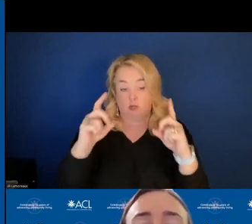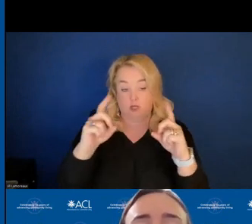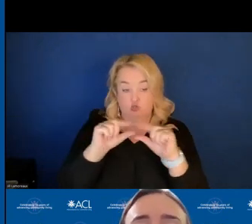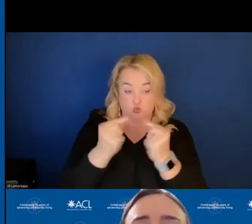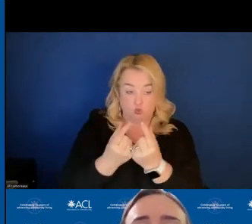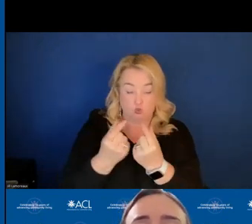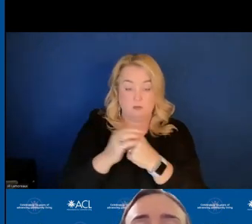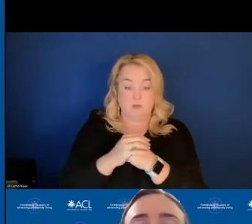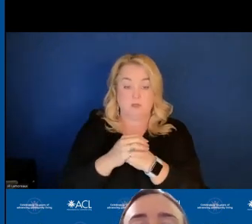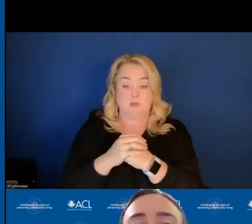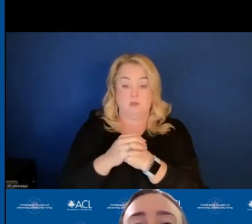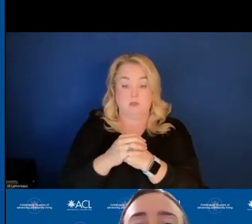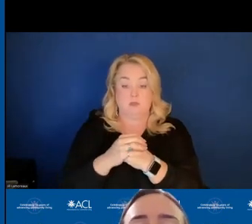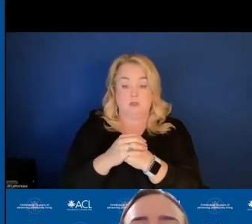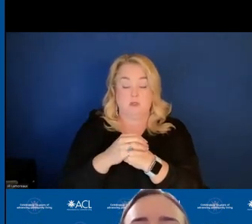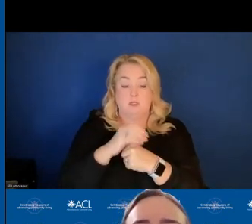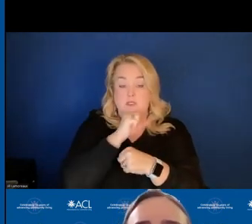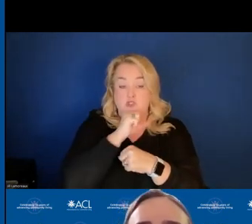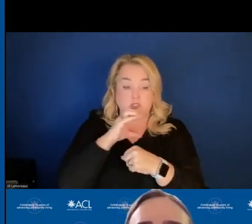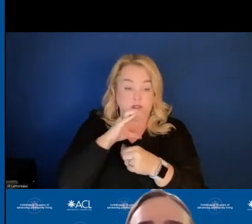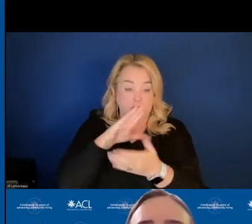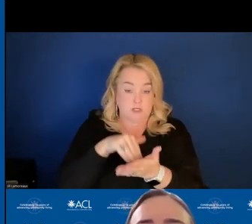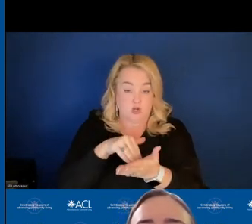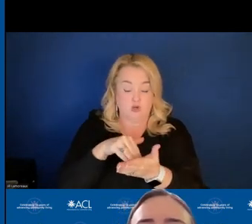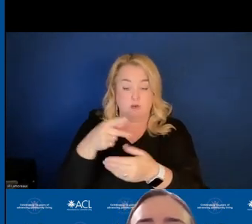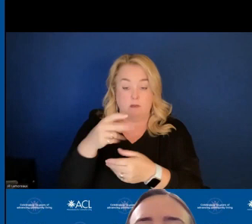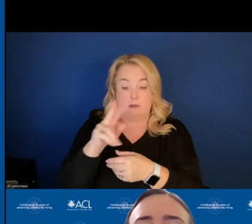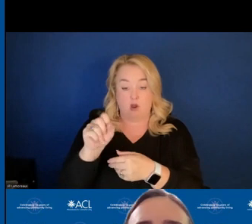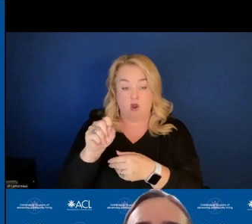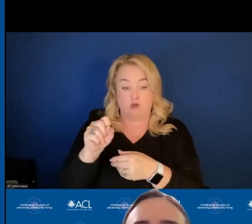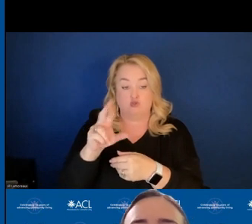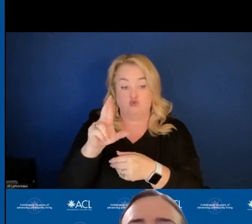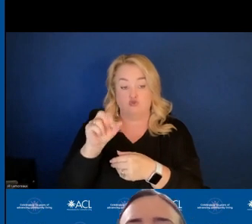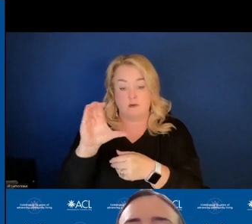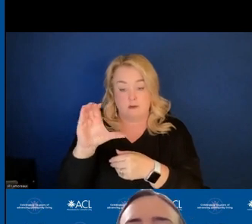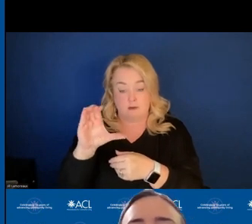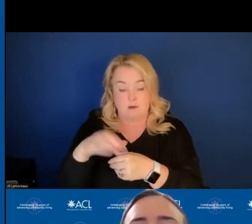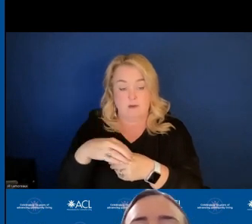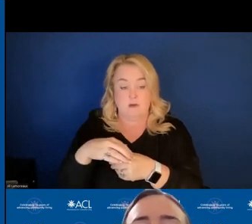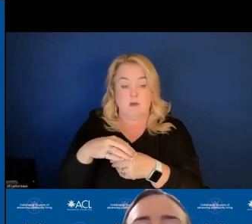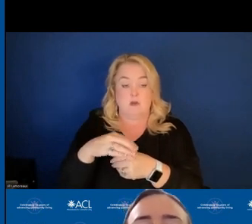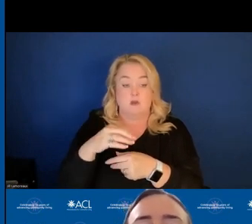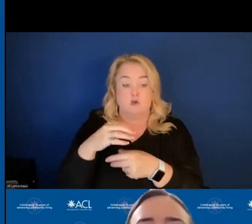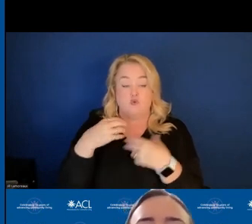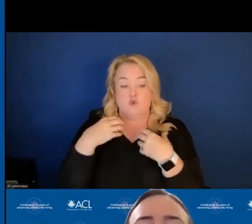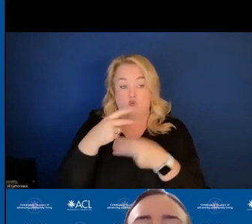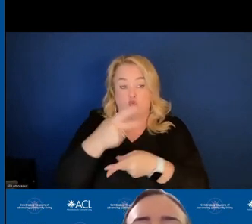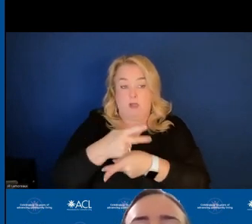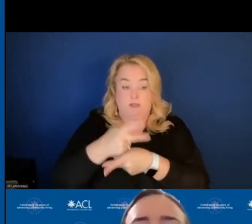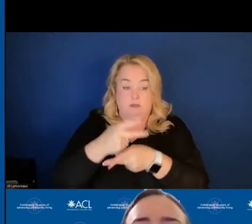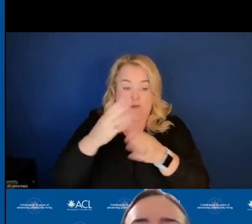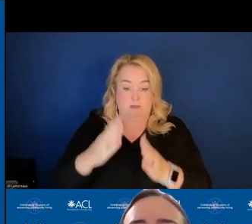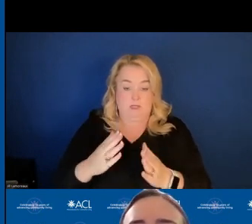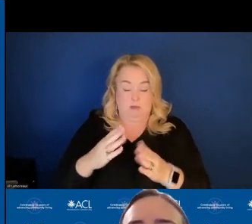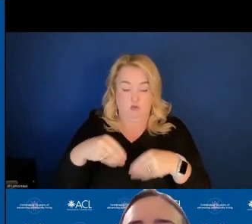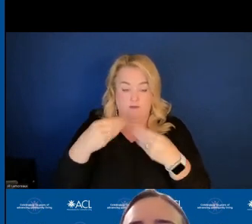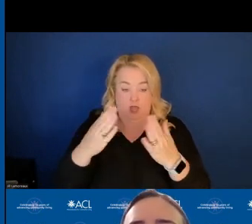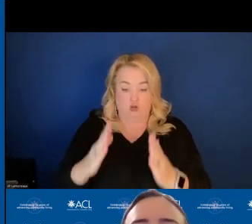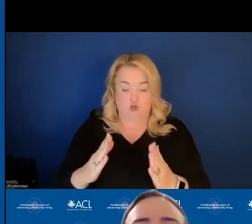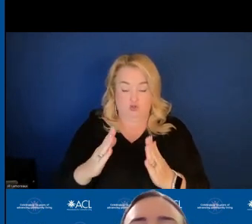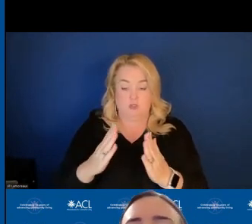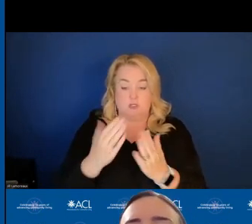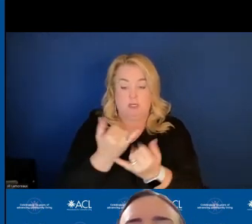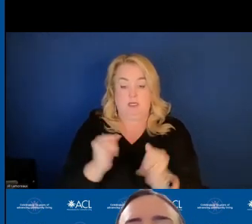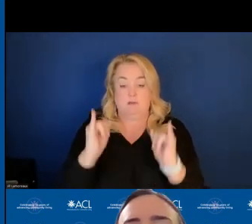groups, senior centers, parks and recreation, respite providers, centers for independent